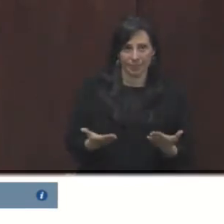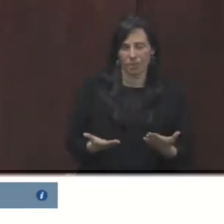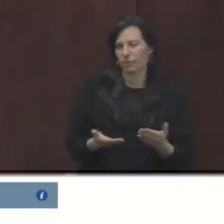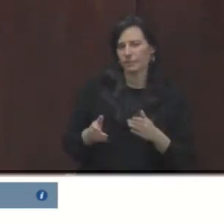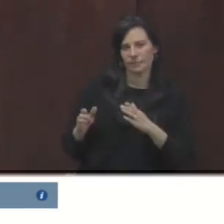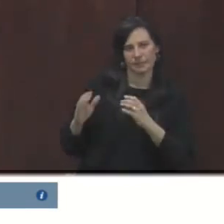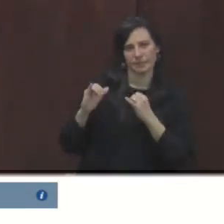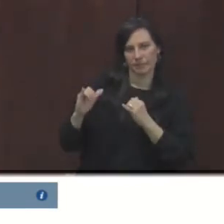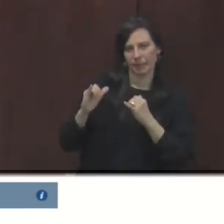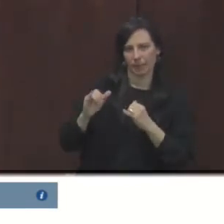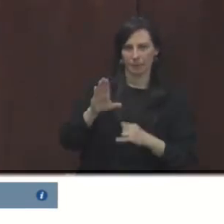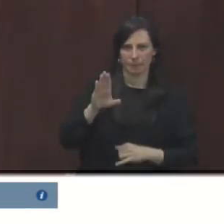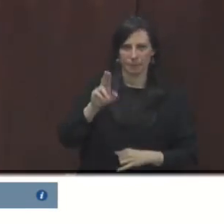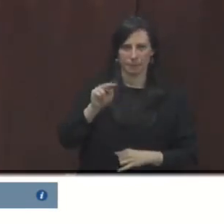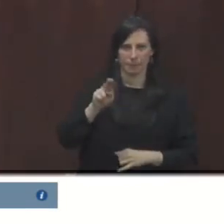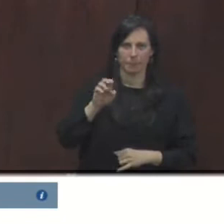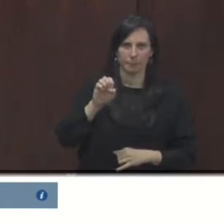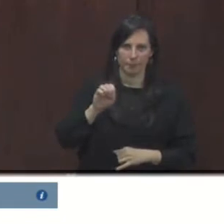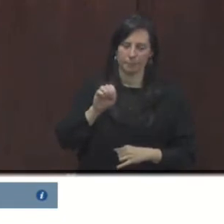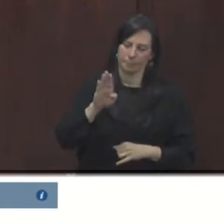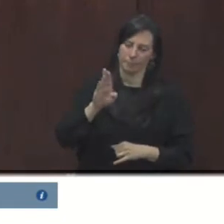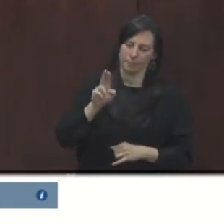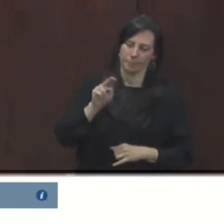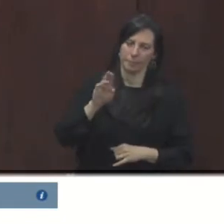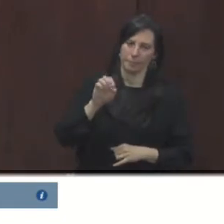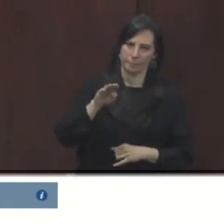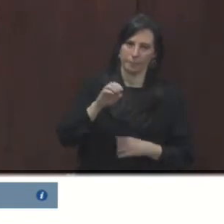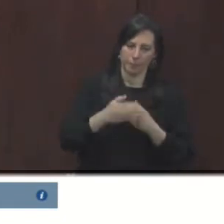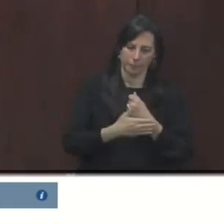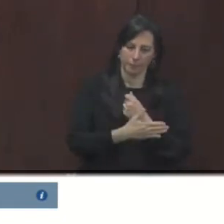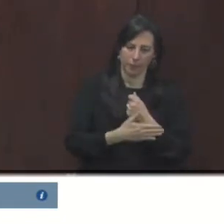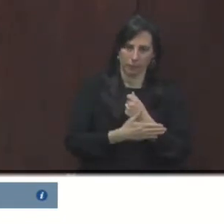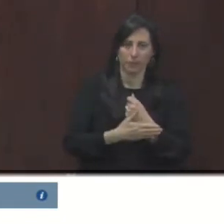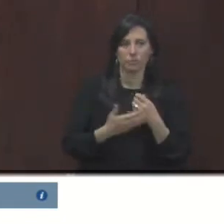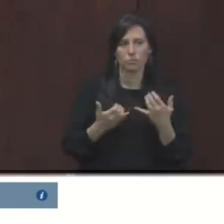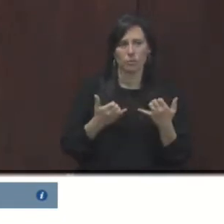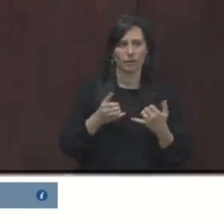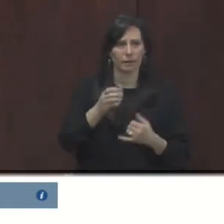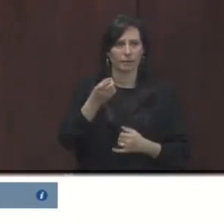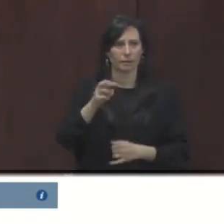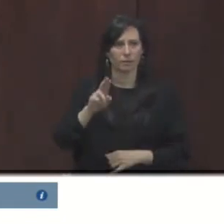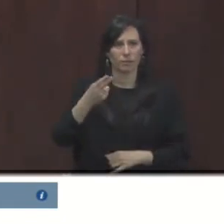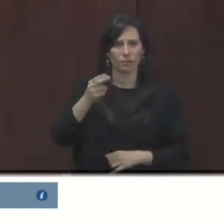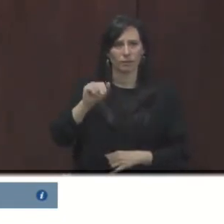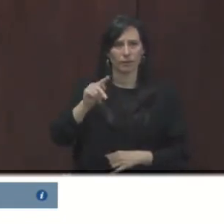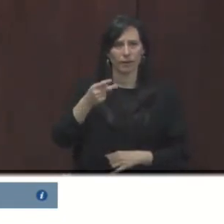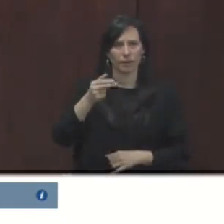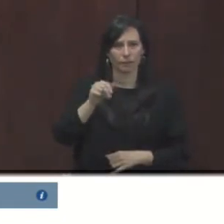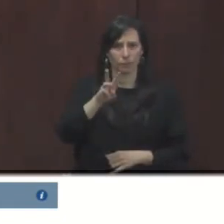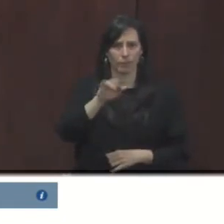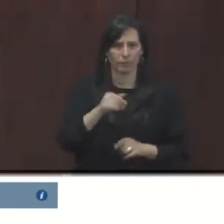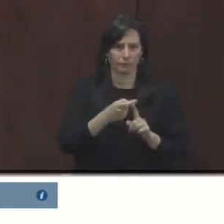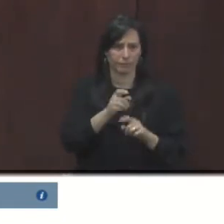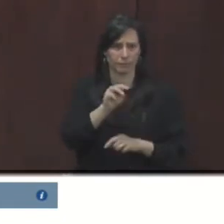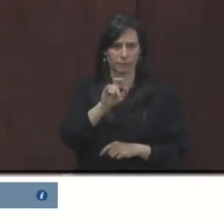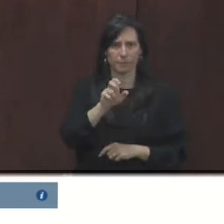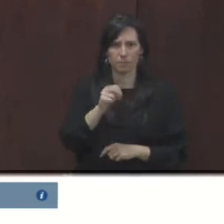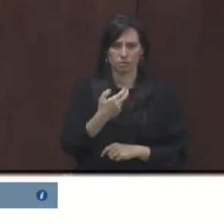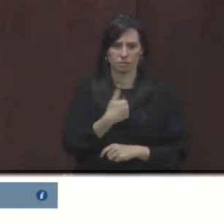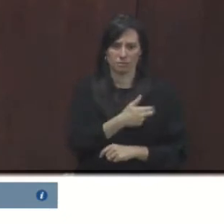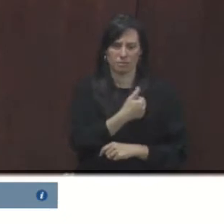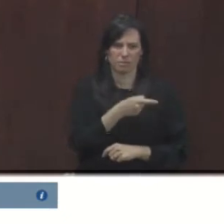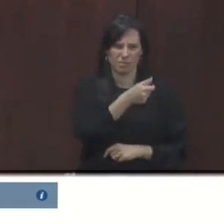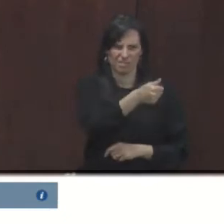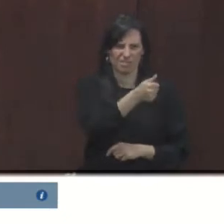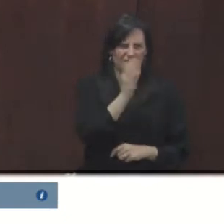Mission Hospital HCA representative, Dr. Hathaway, is here with us today, so he'll provide more of that information. I won't spend a lot of time